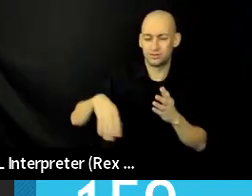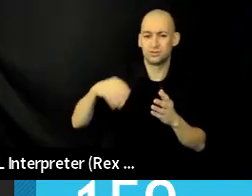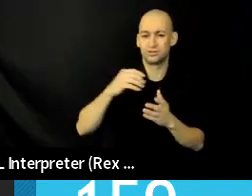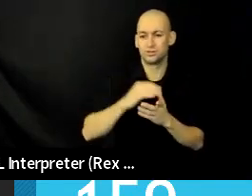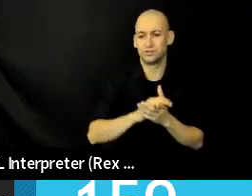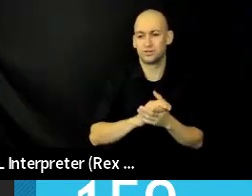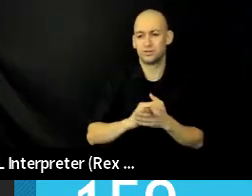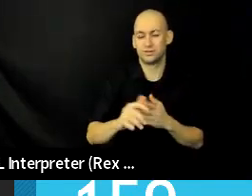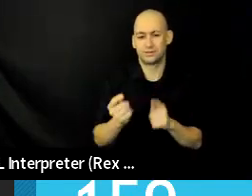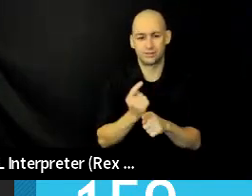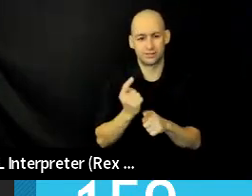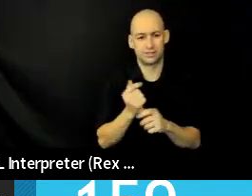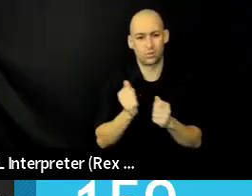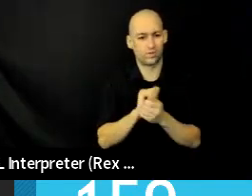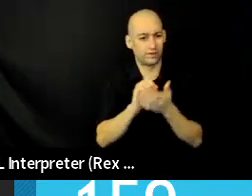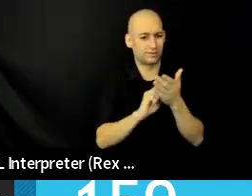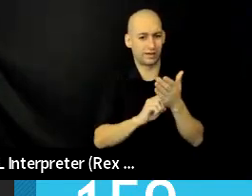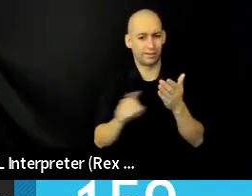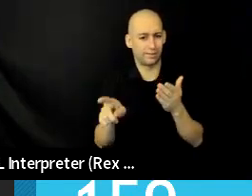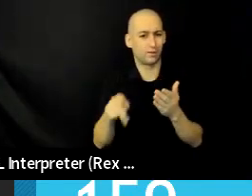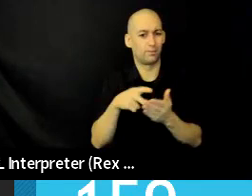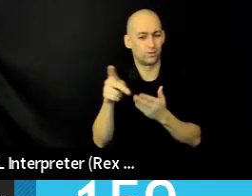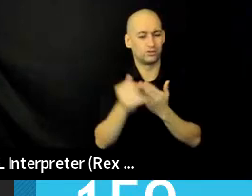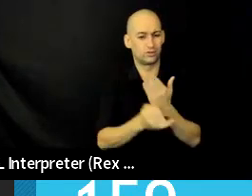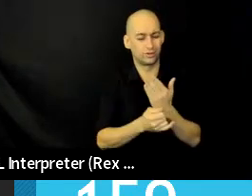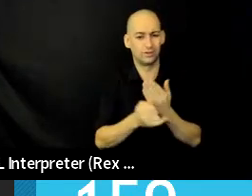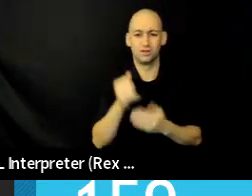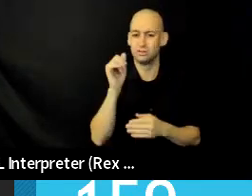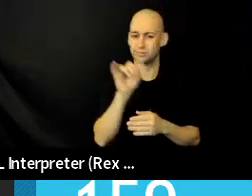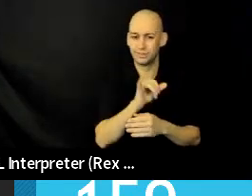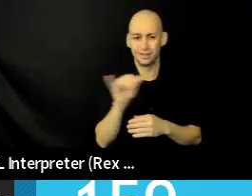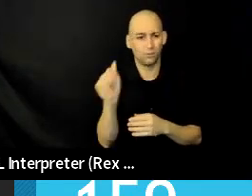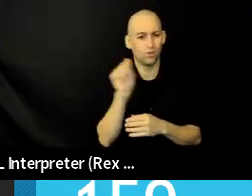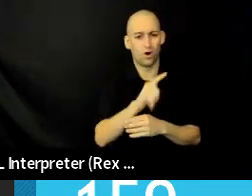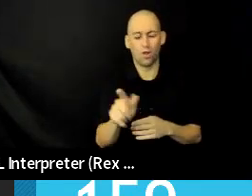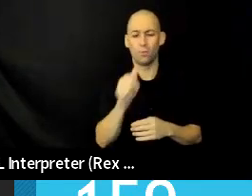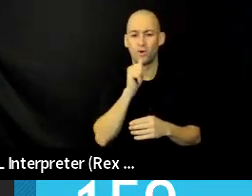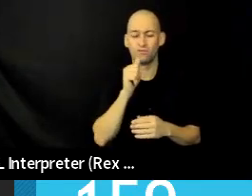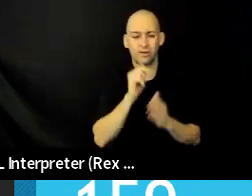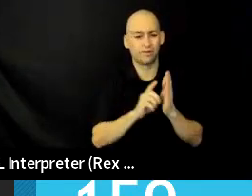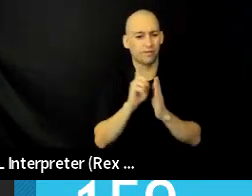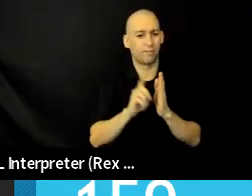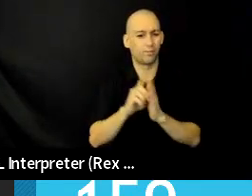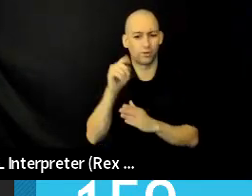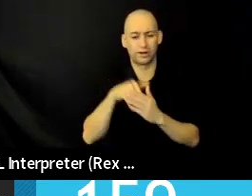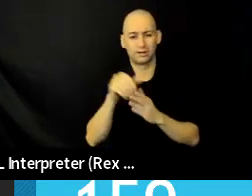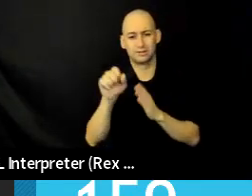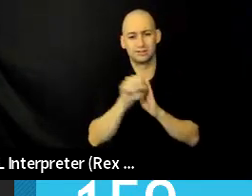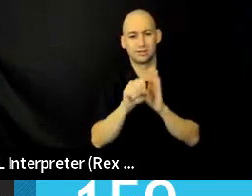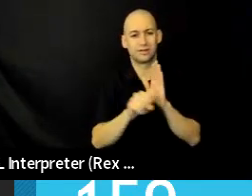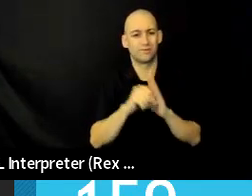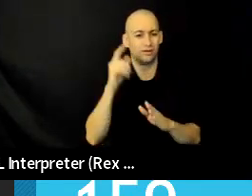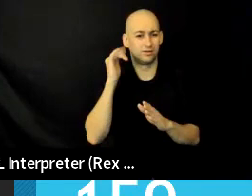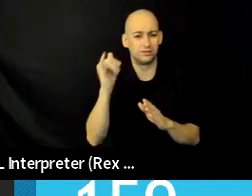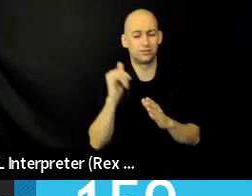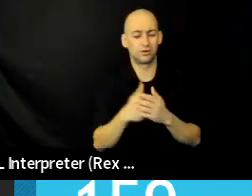consistent with designing their project. So does every private developer in the state of California.